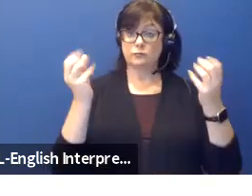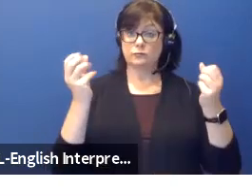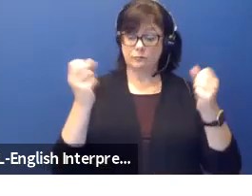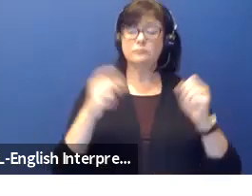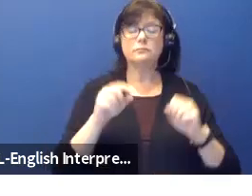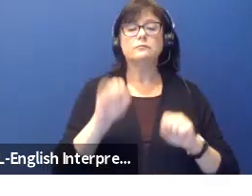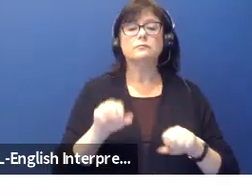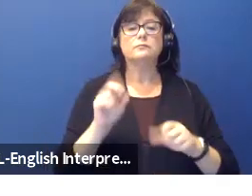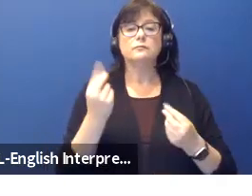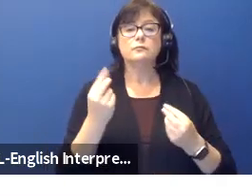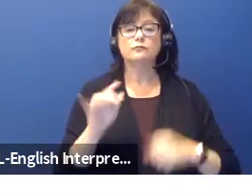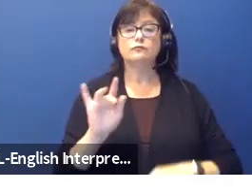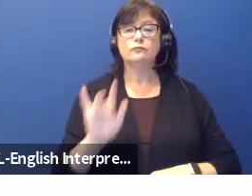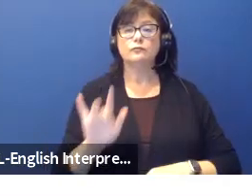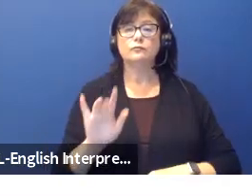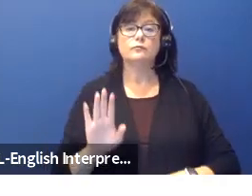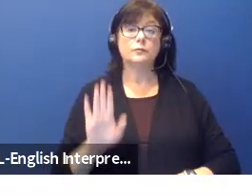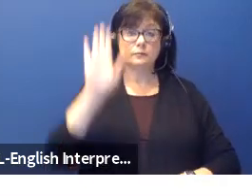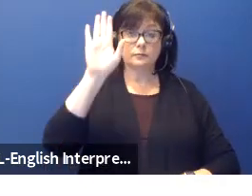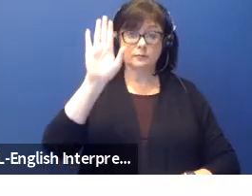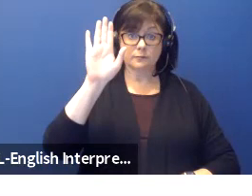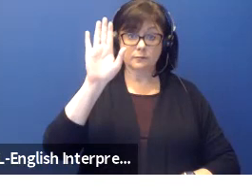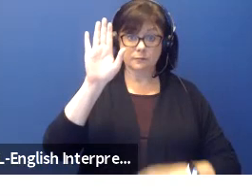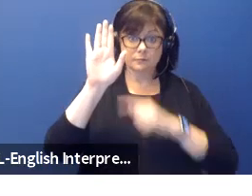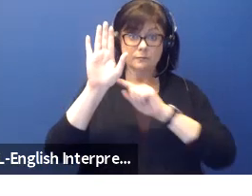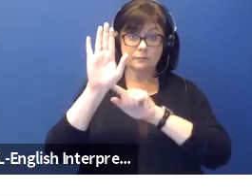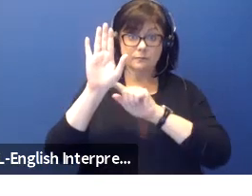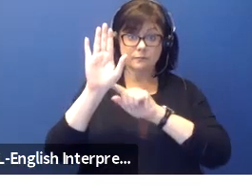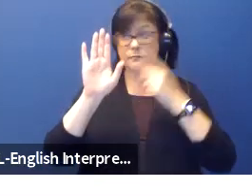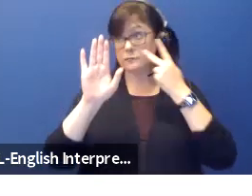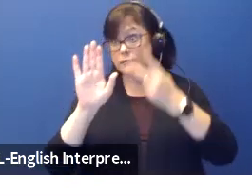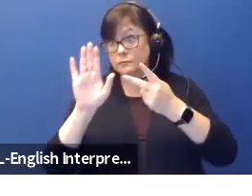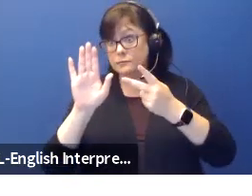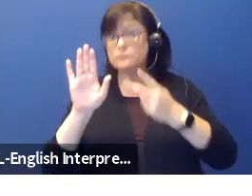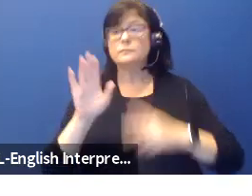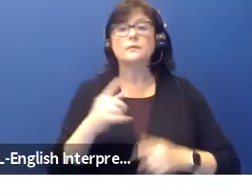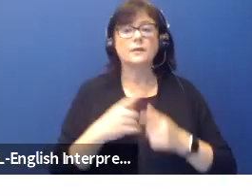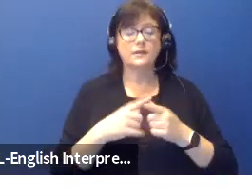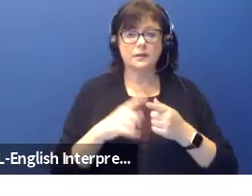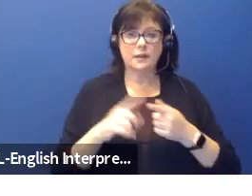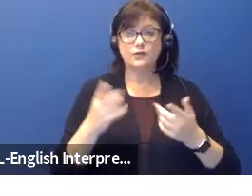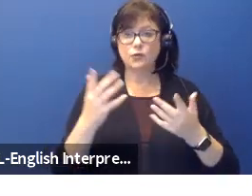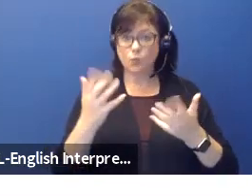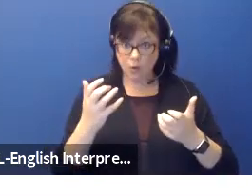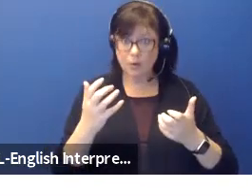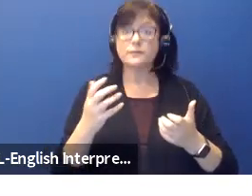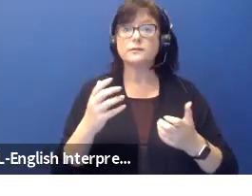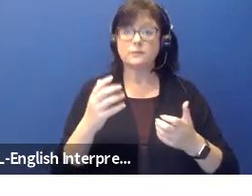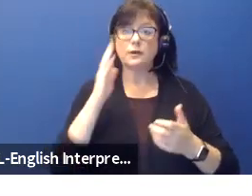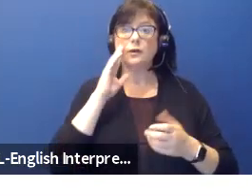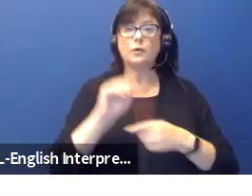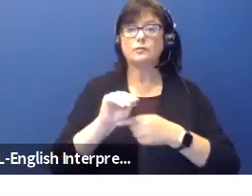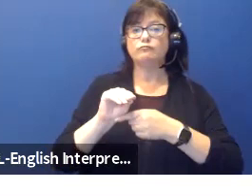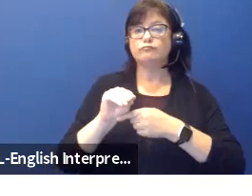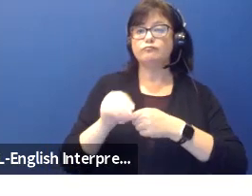the icons at the bottom of the screen to let us know if they would like to be on camera to